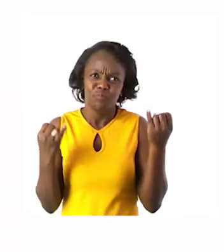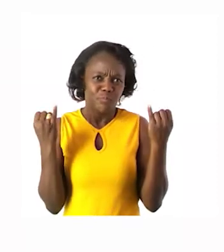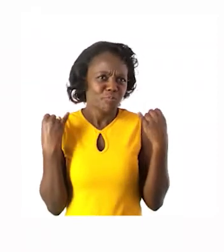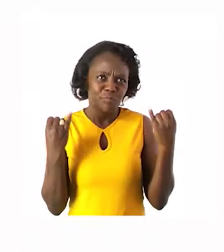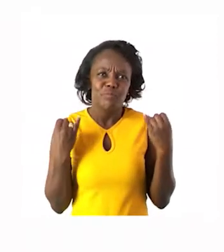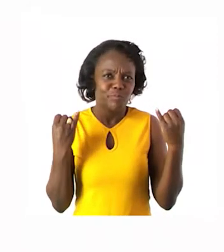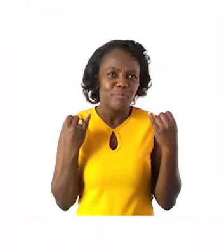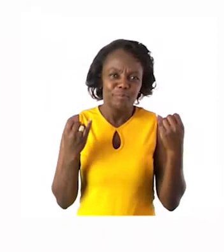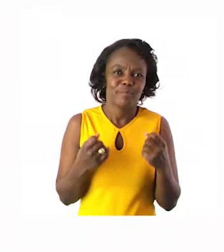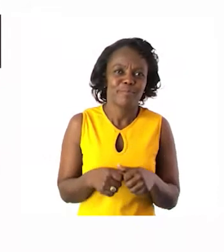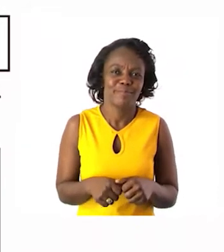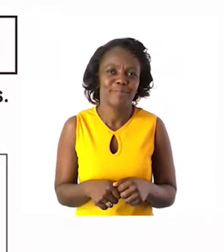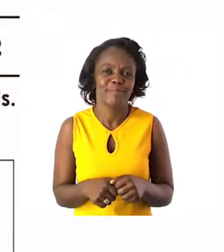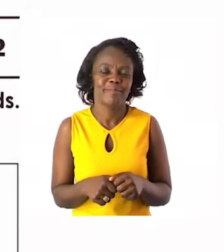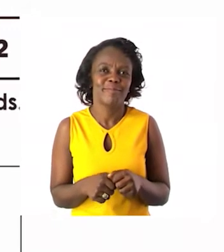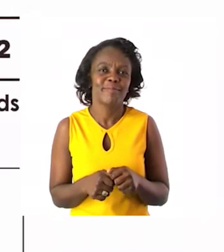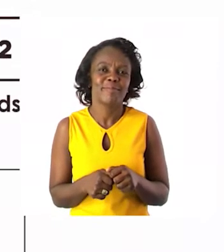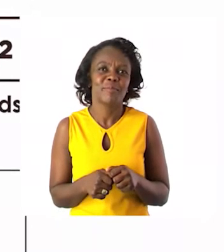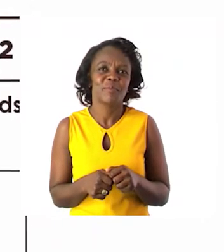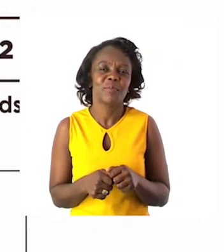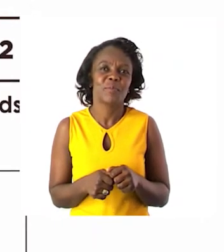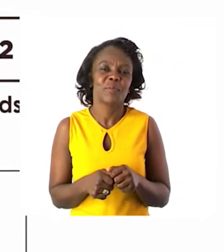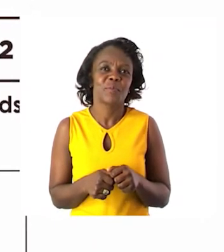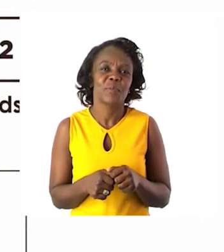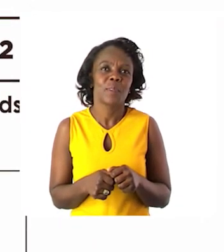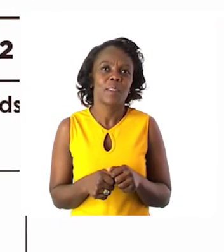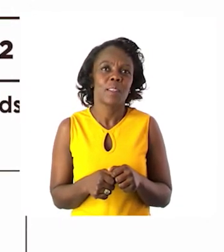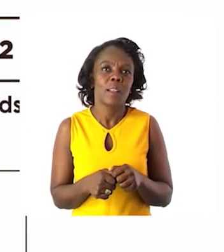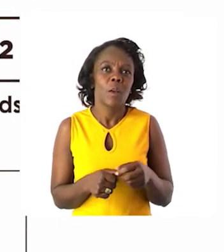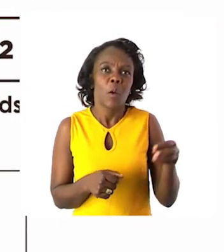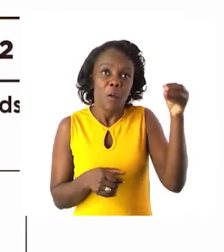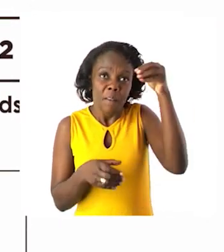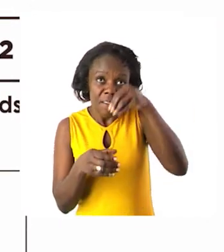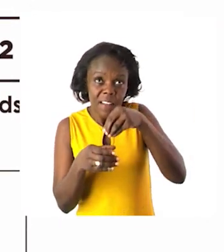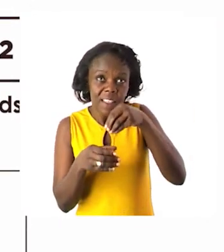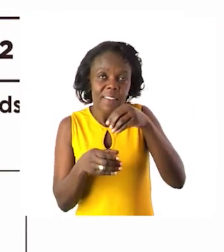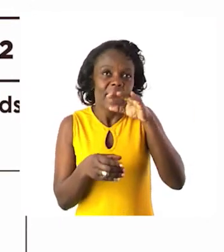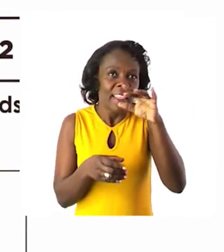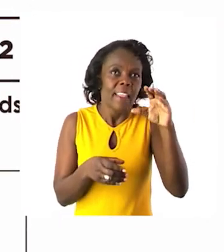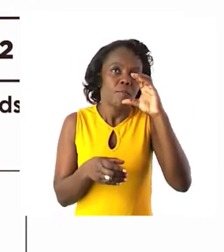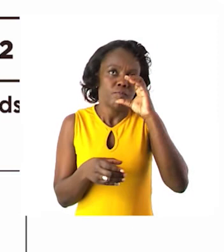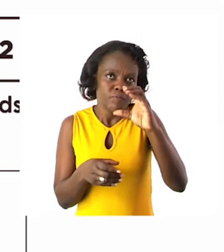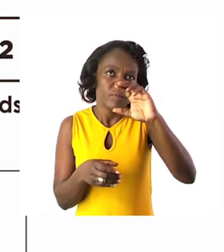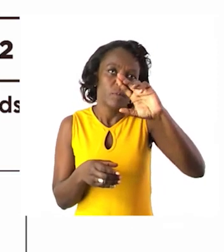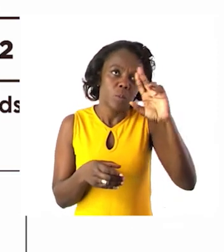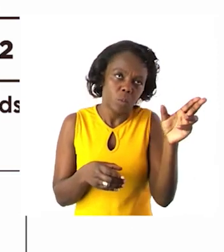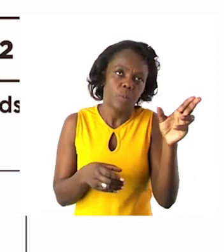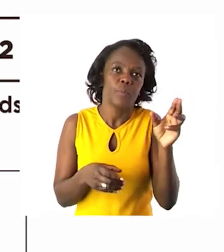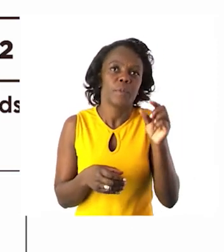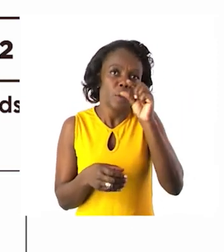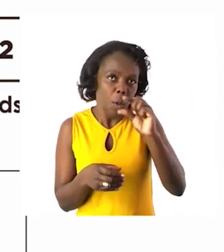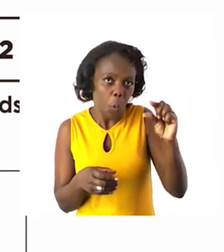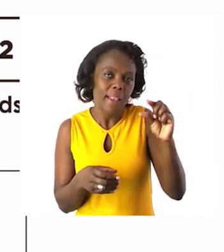you are. You are still going to fill in the ch sound in the words. You are going to fill